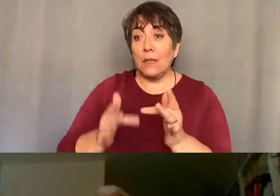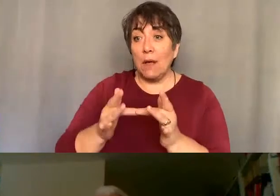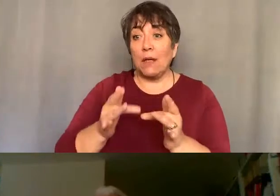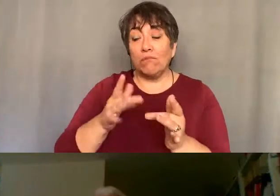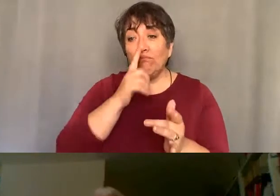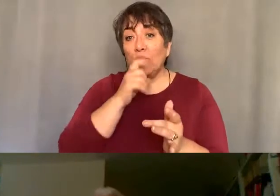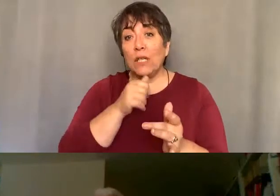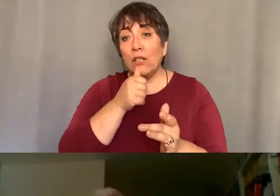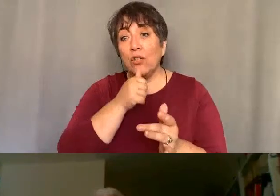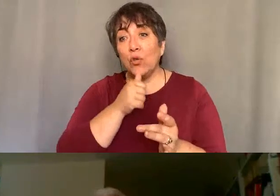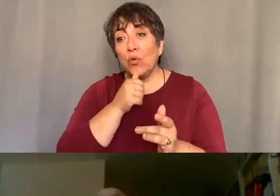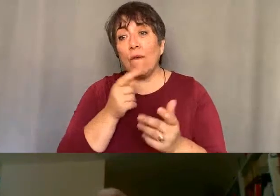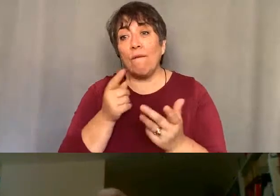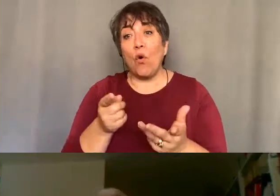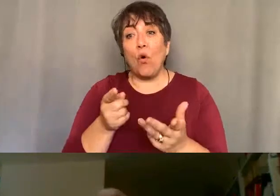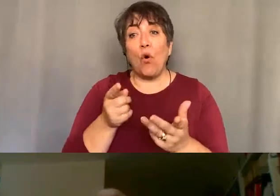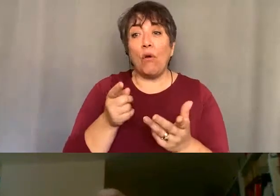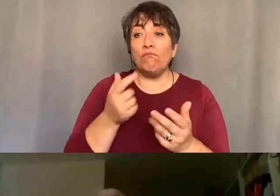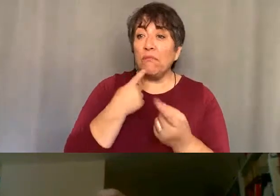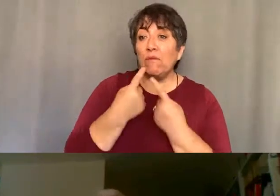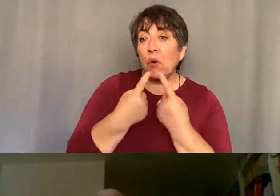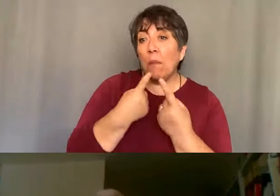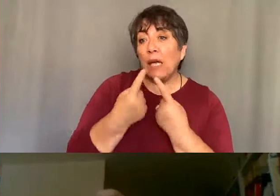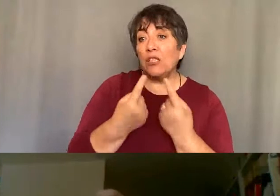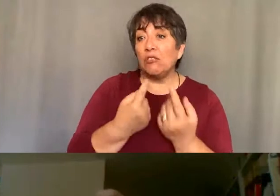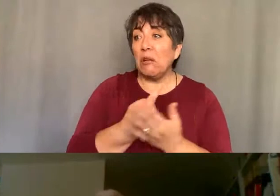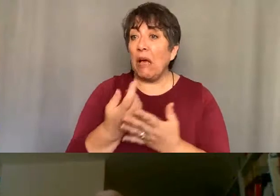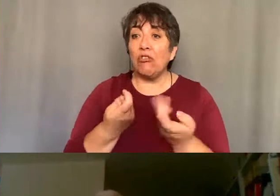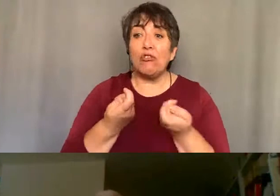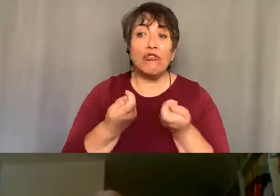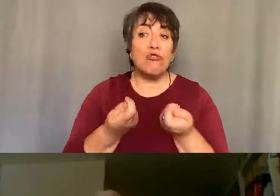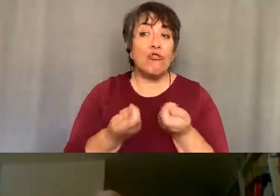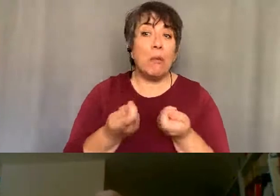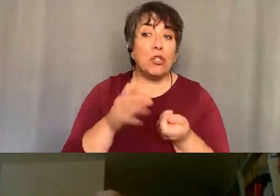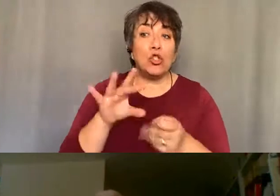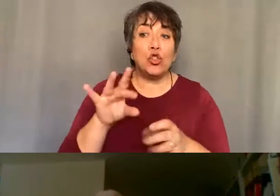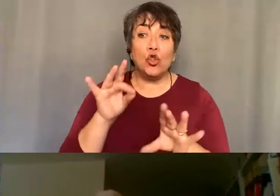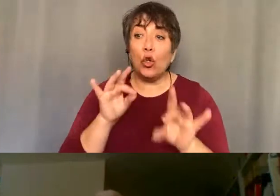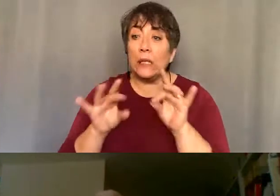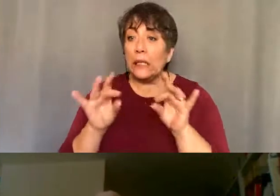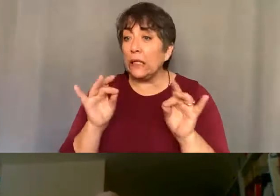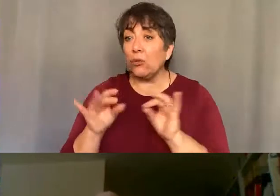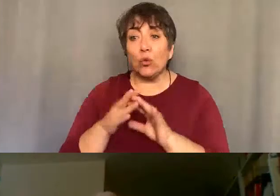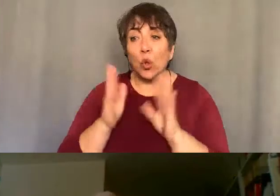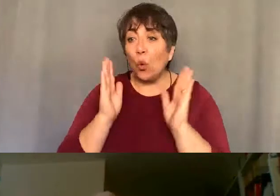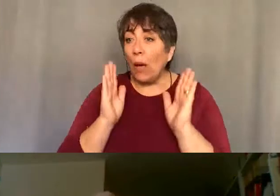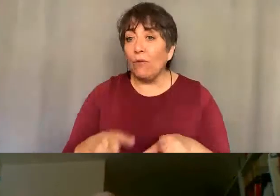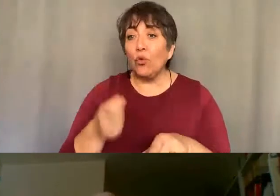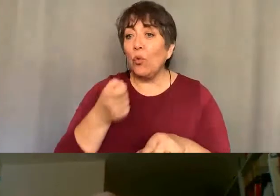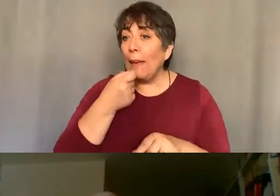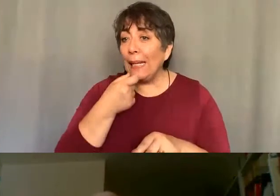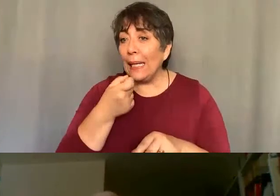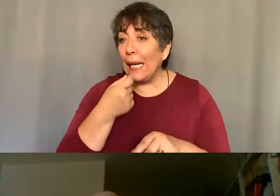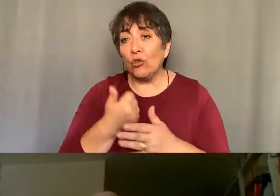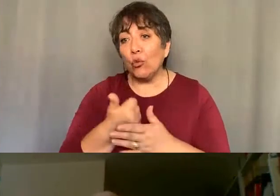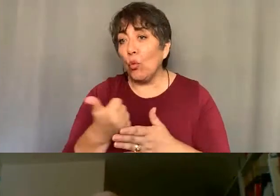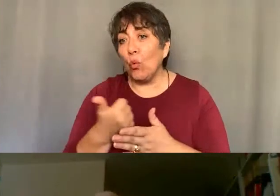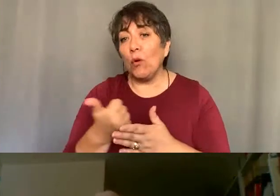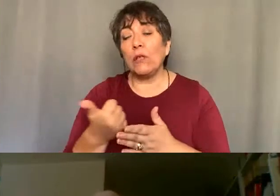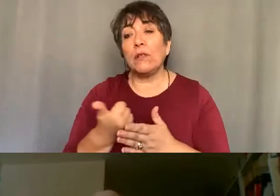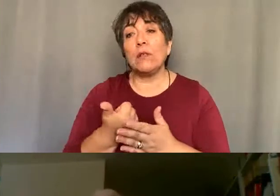So it provides good information on treatment options, and that can really help patients have a look at what the options are when you've